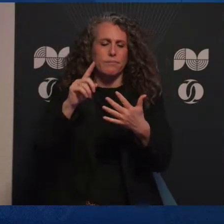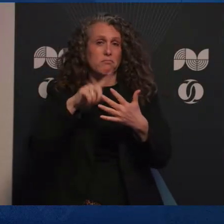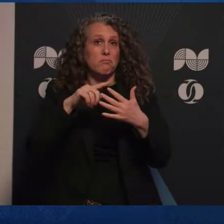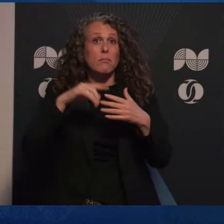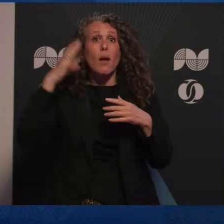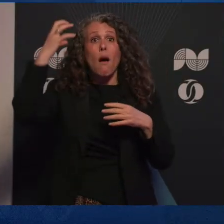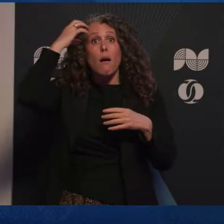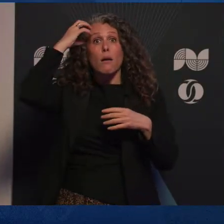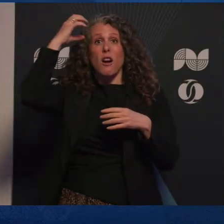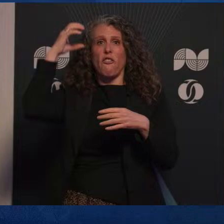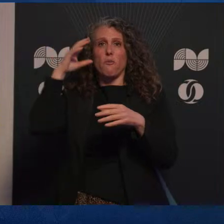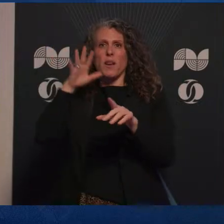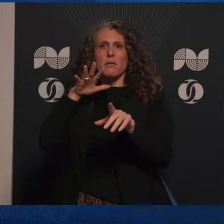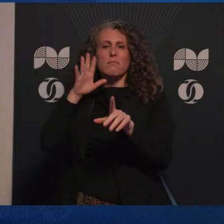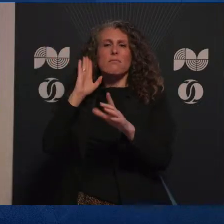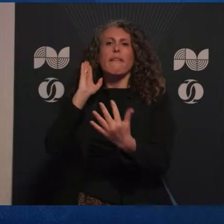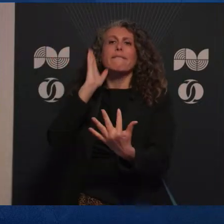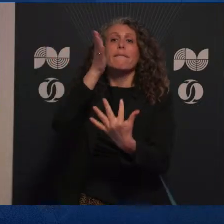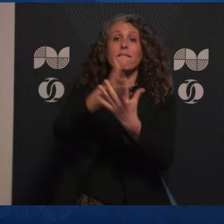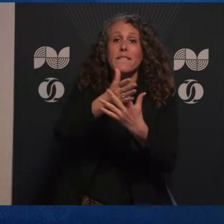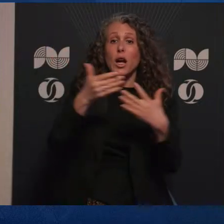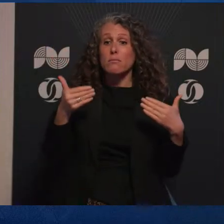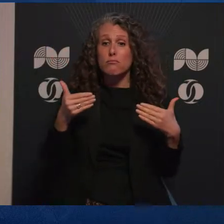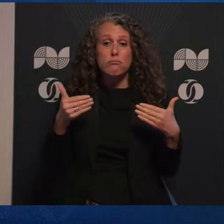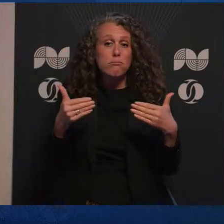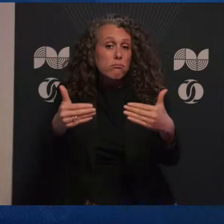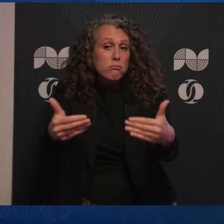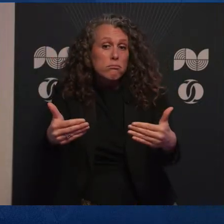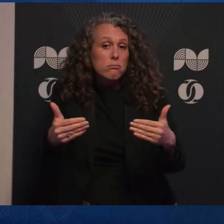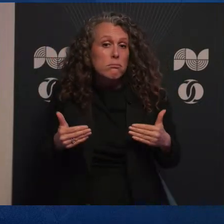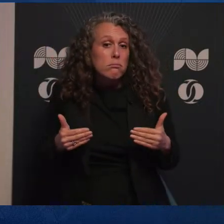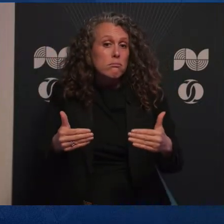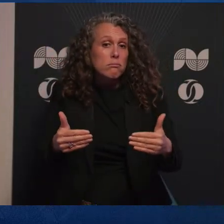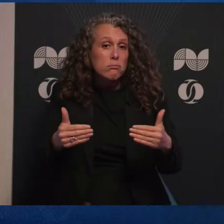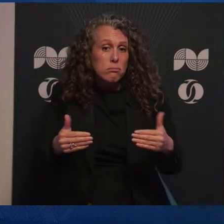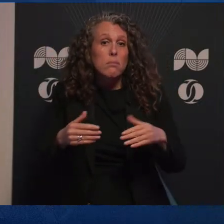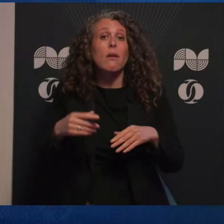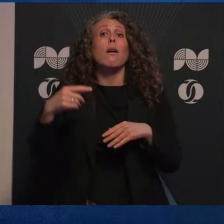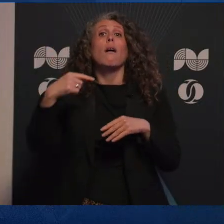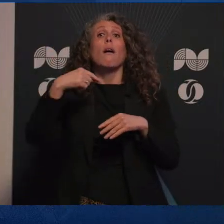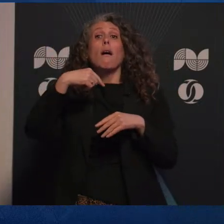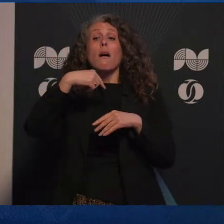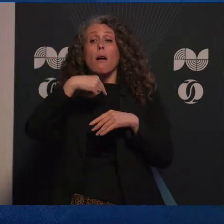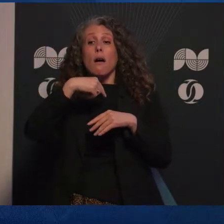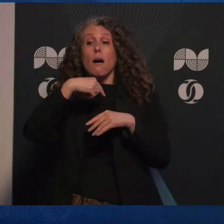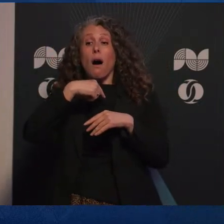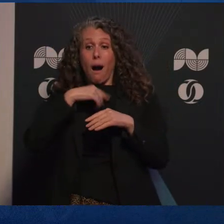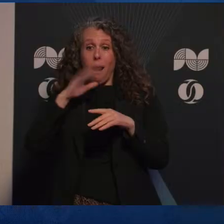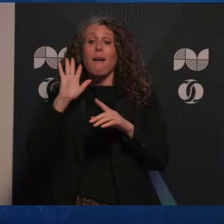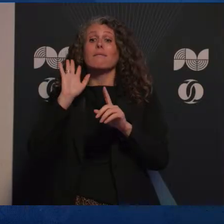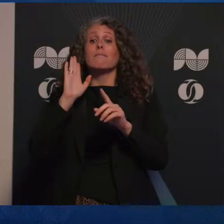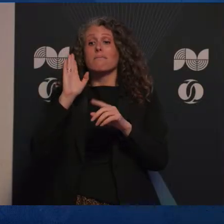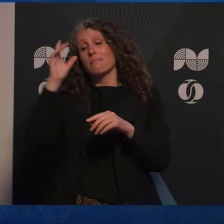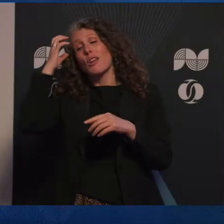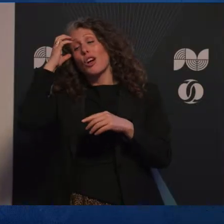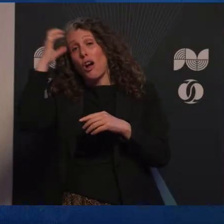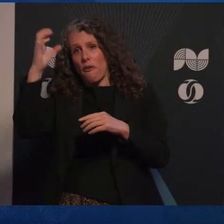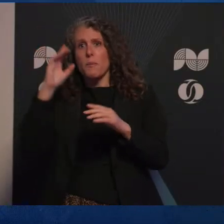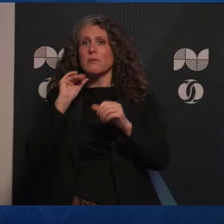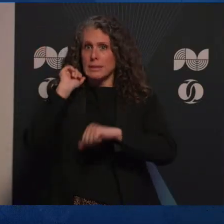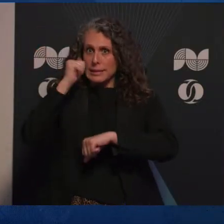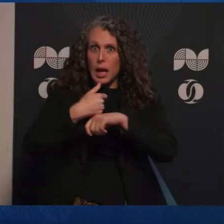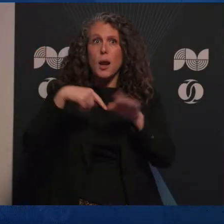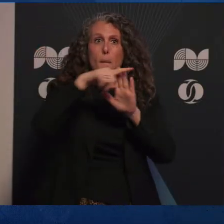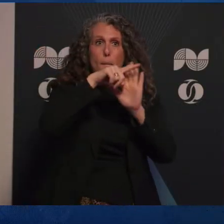government intervention extend? What are the unintended consequences? And this is a topic that at the EBRD we've been examining for